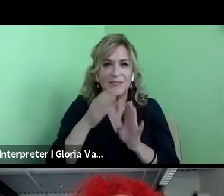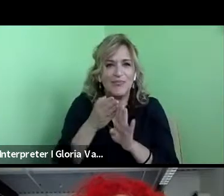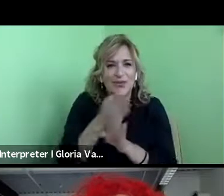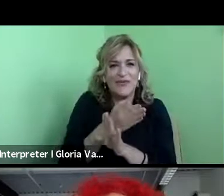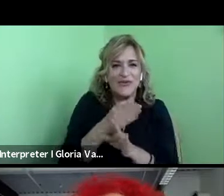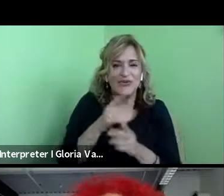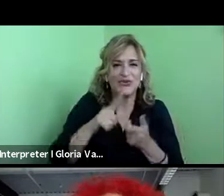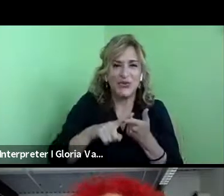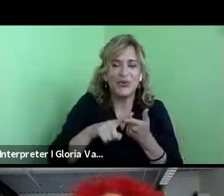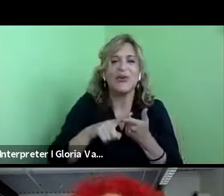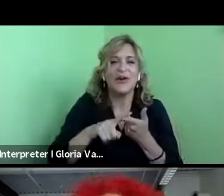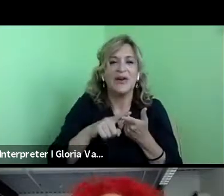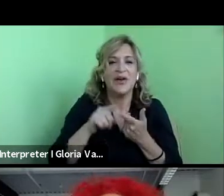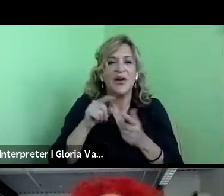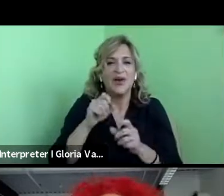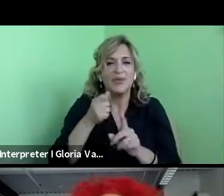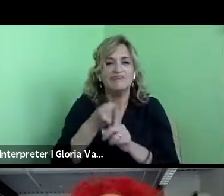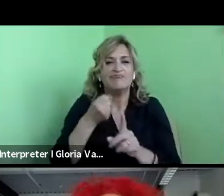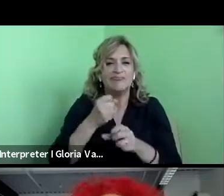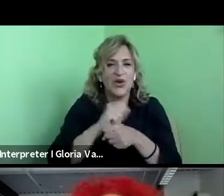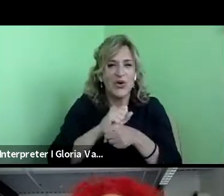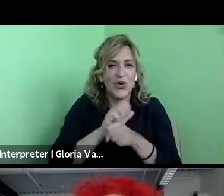also an art educator.